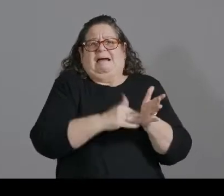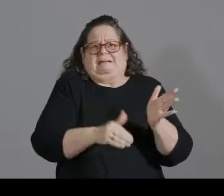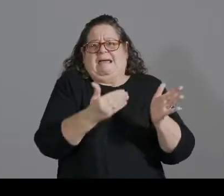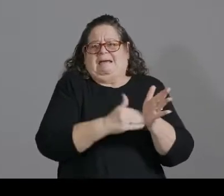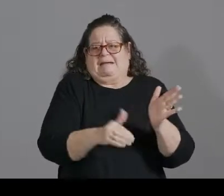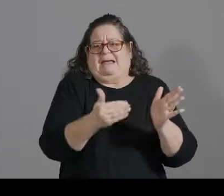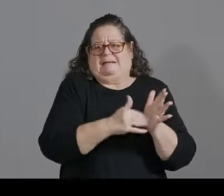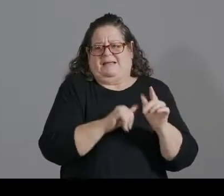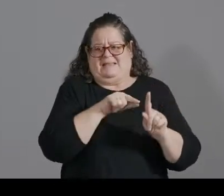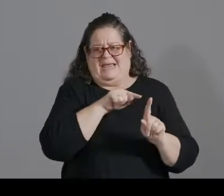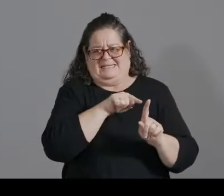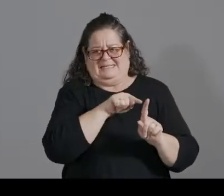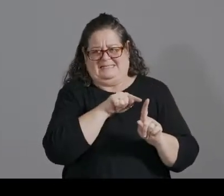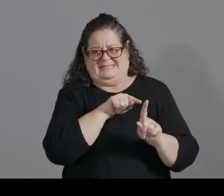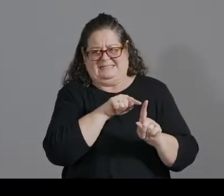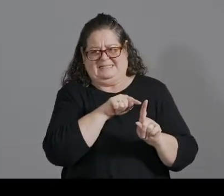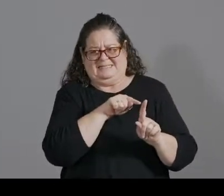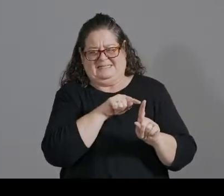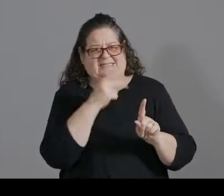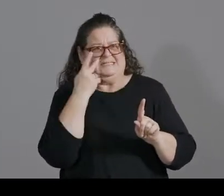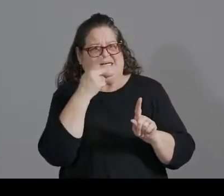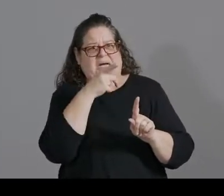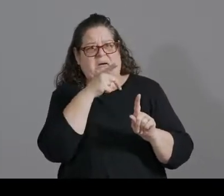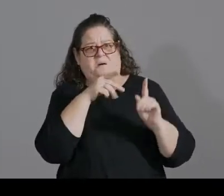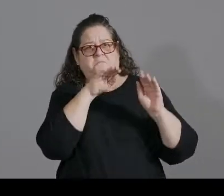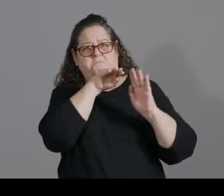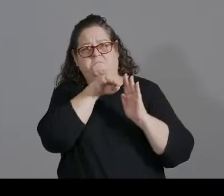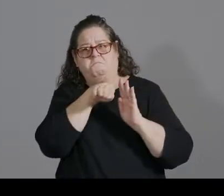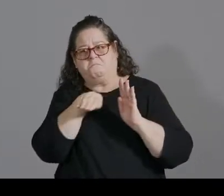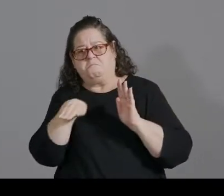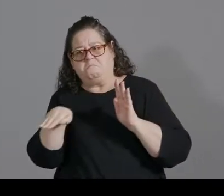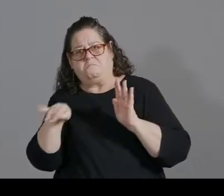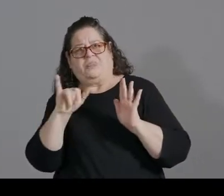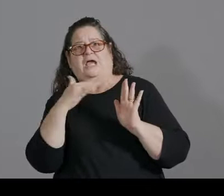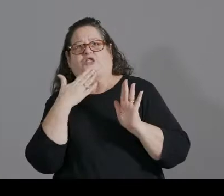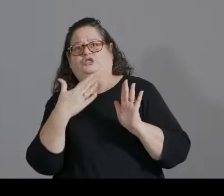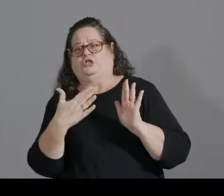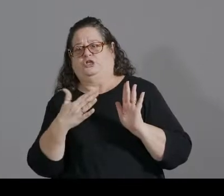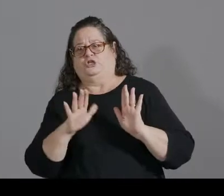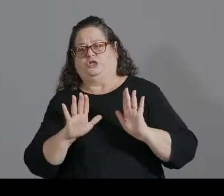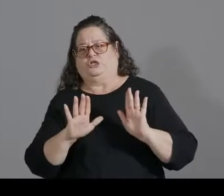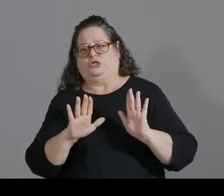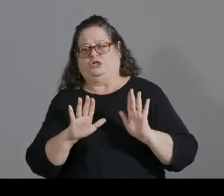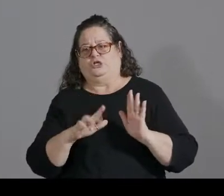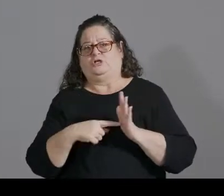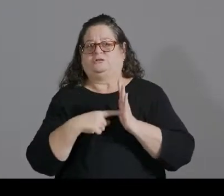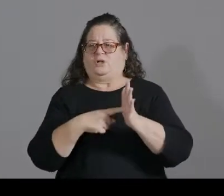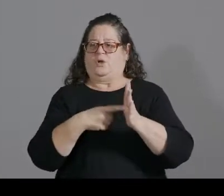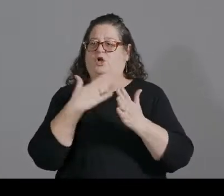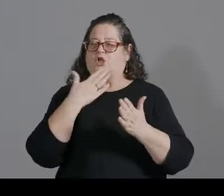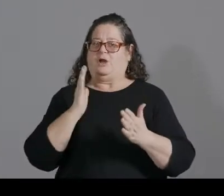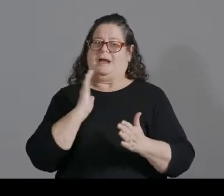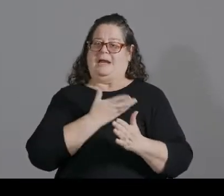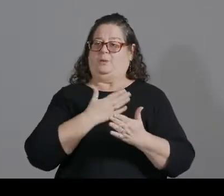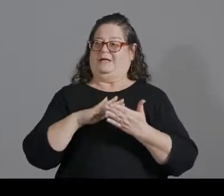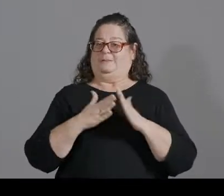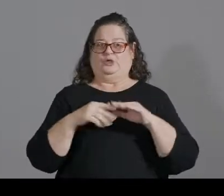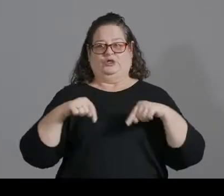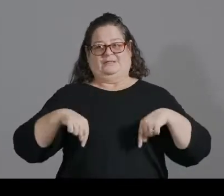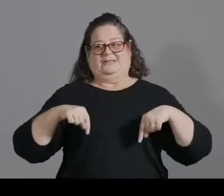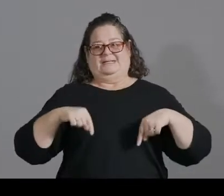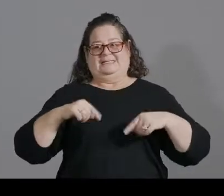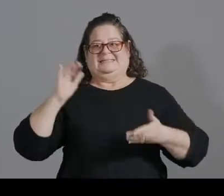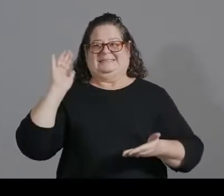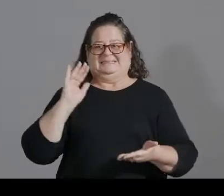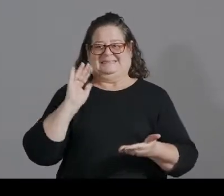weeks. And so again, this is a good sign of our community transmission and that it is decreasing in Arizona.